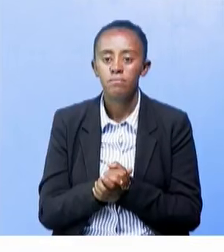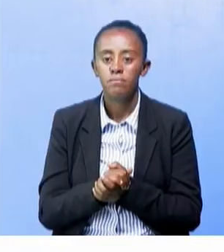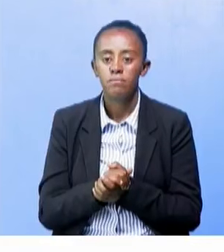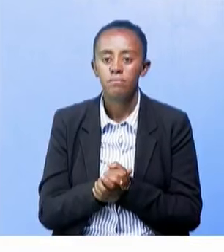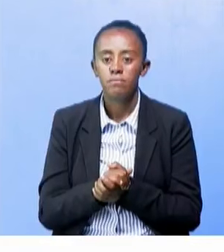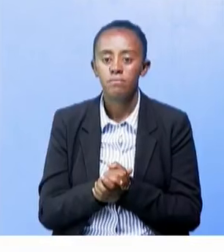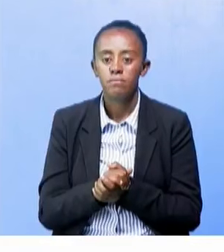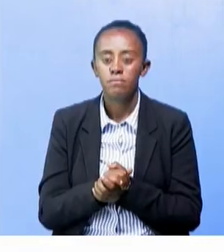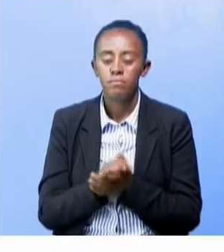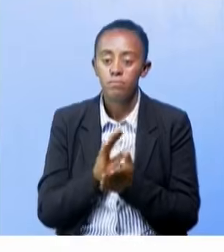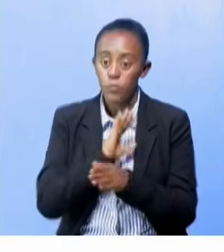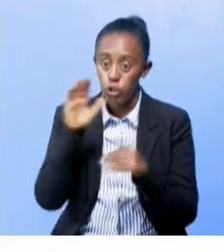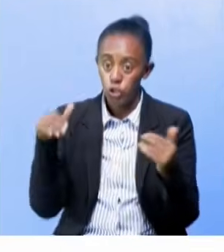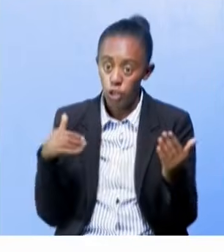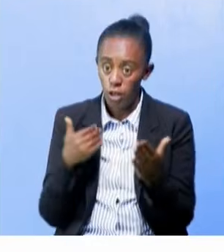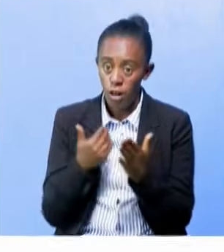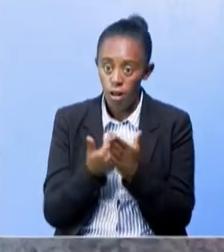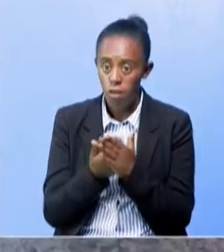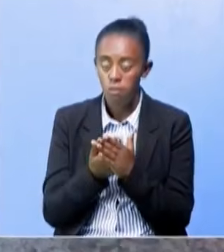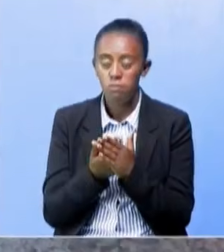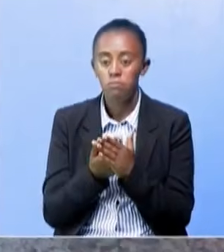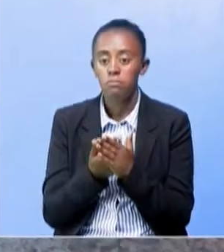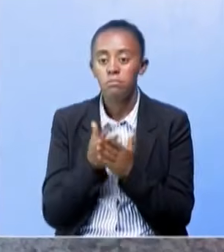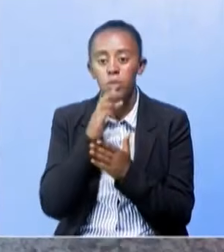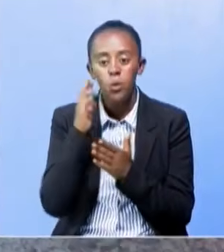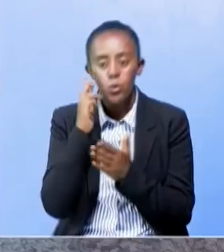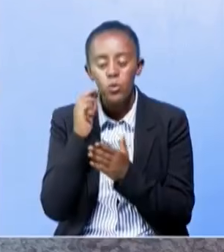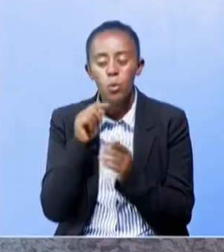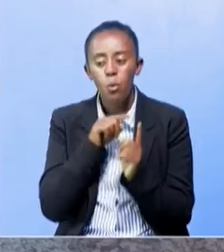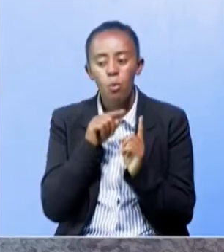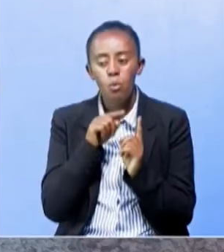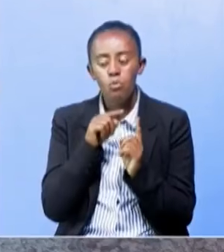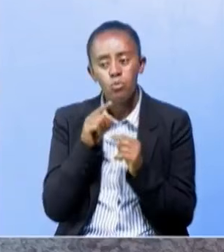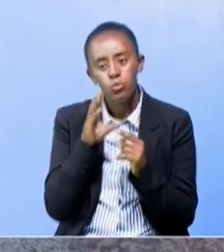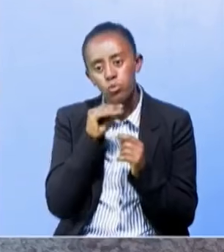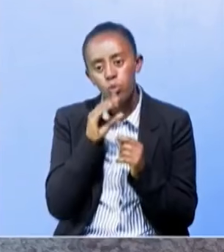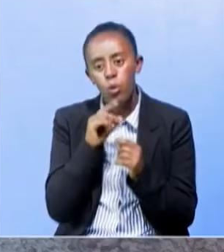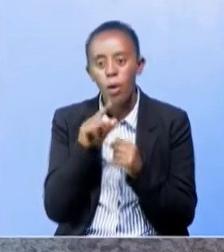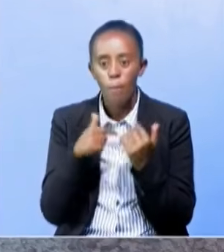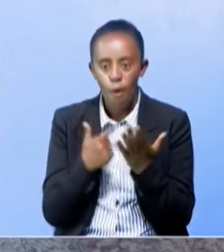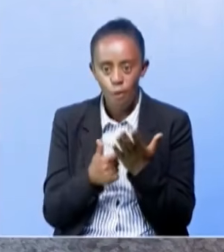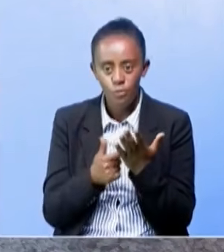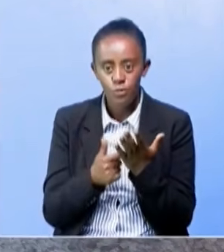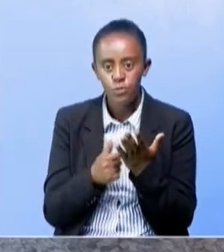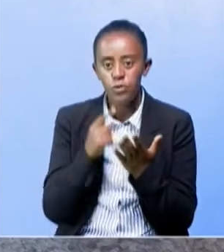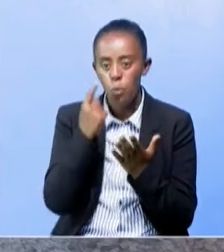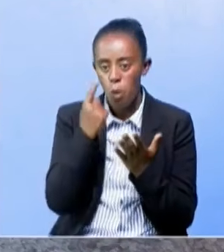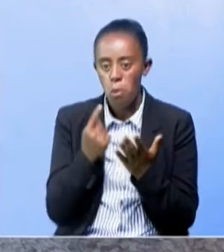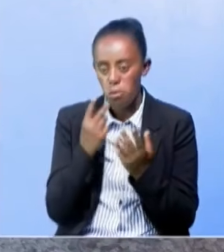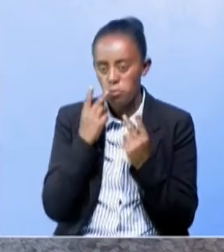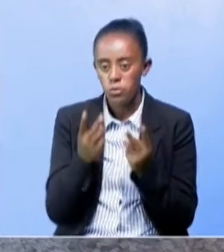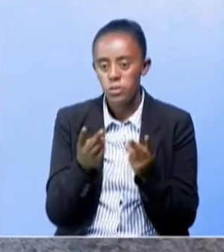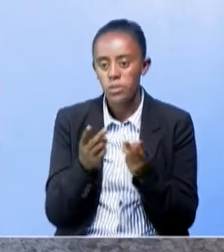This one is general because we are going to talk about this one just one by one.